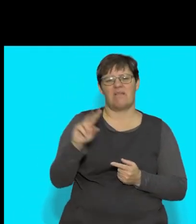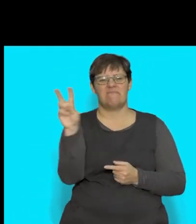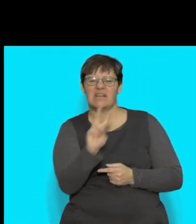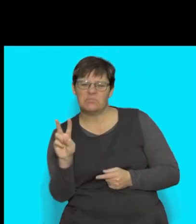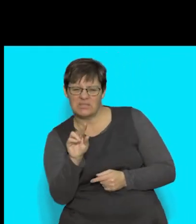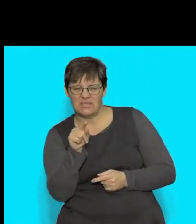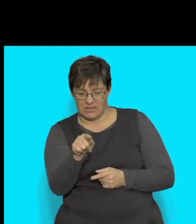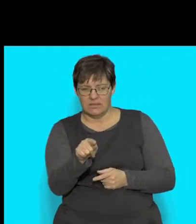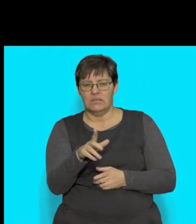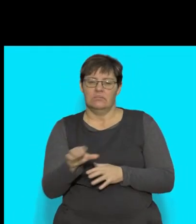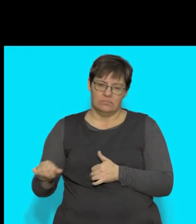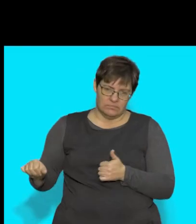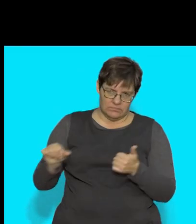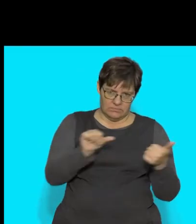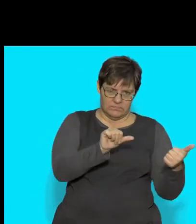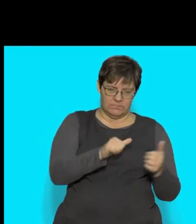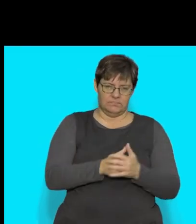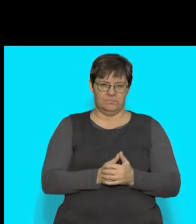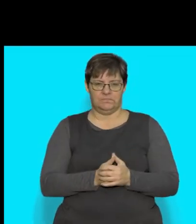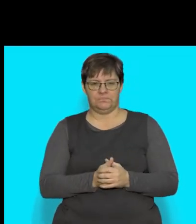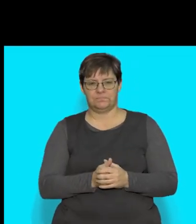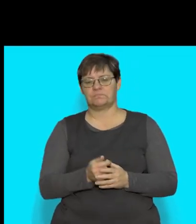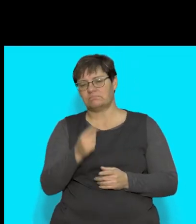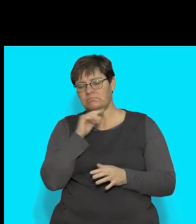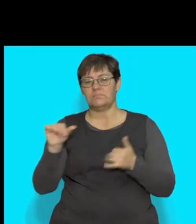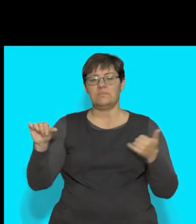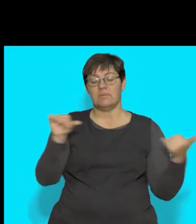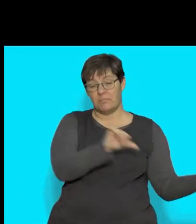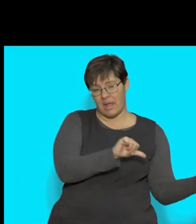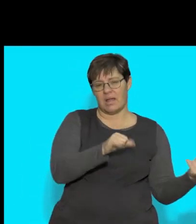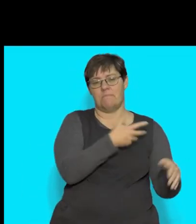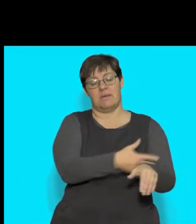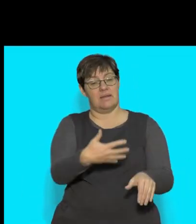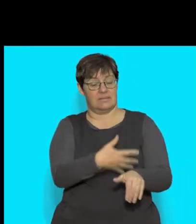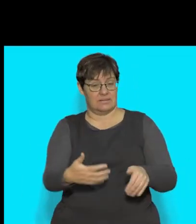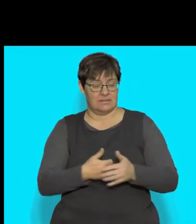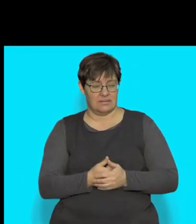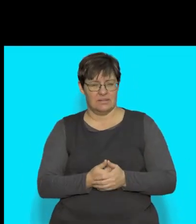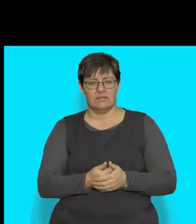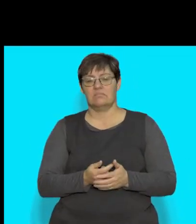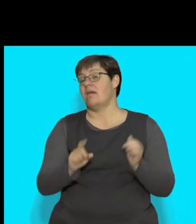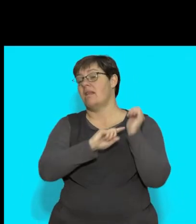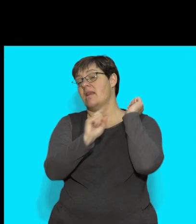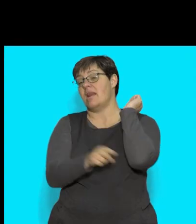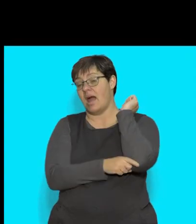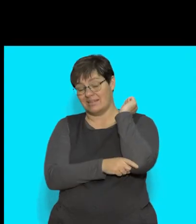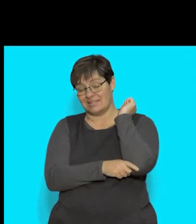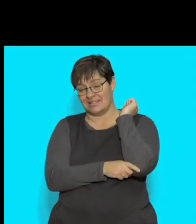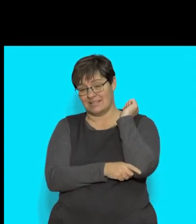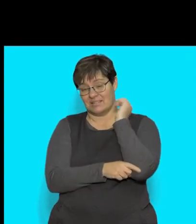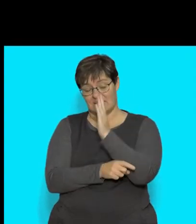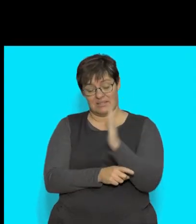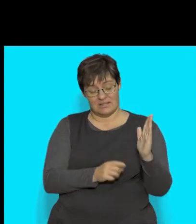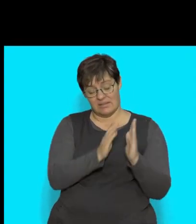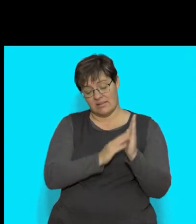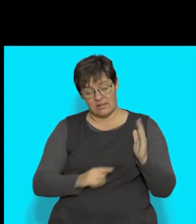minerals, we bring back reabsorption. We bring back into the blood. Our last process that we're going to